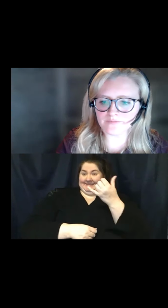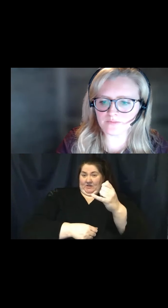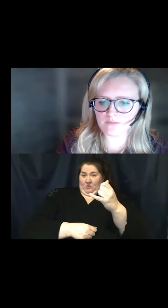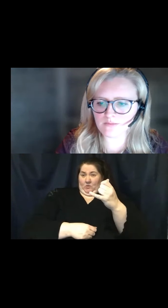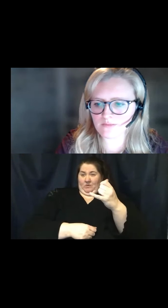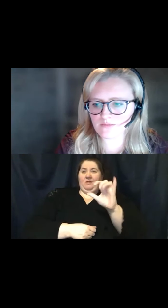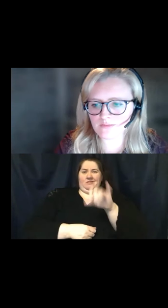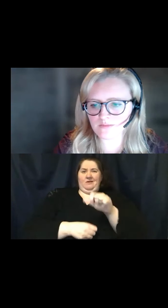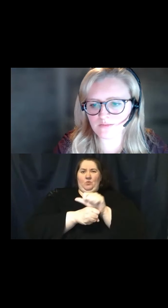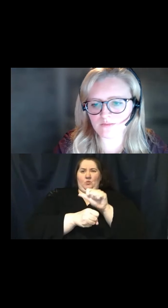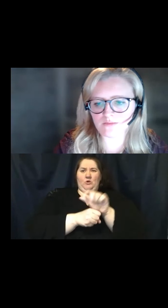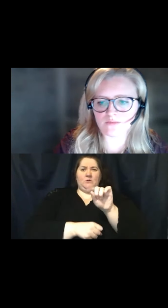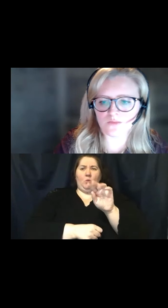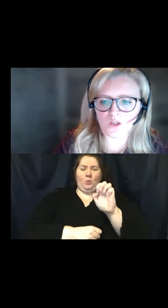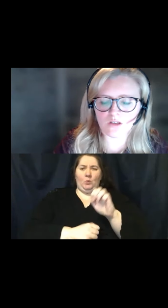yellow.